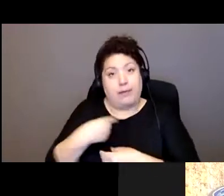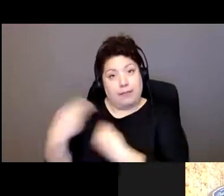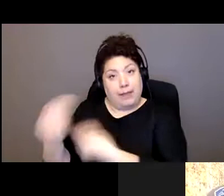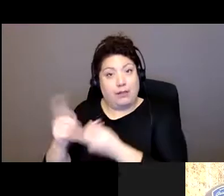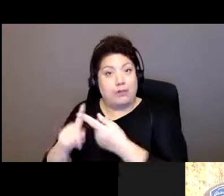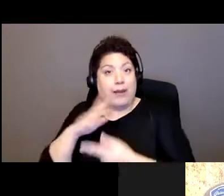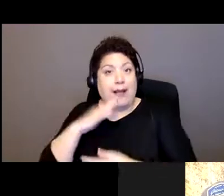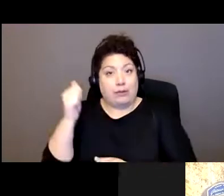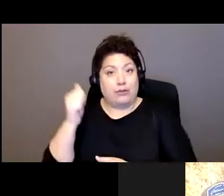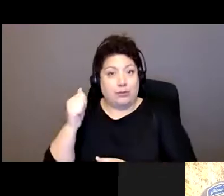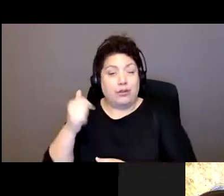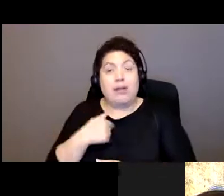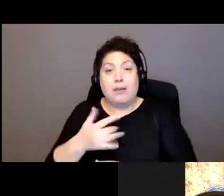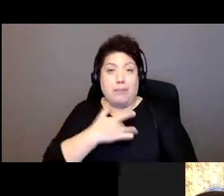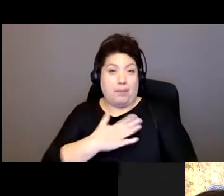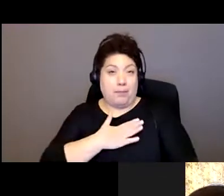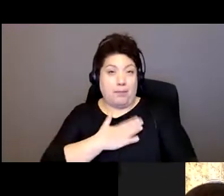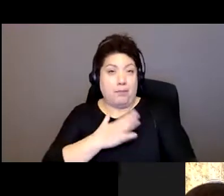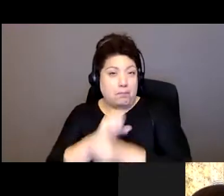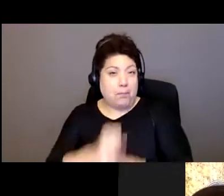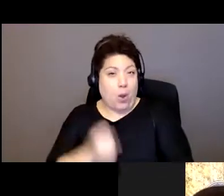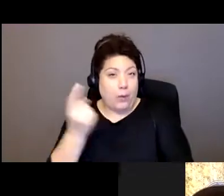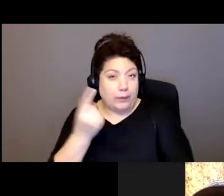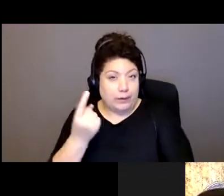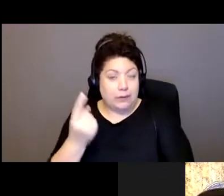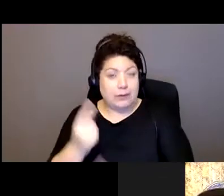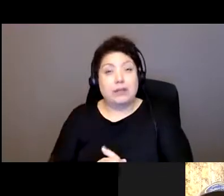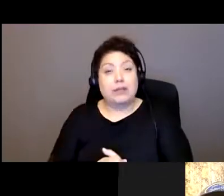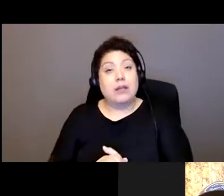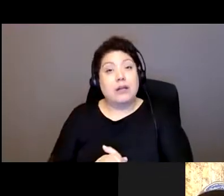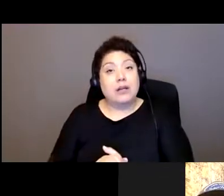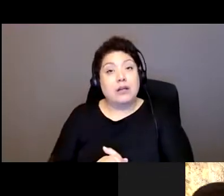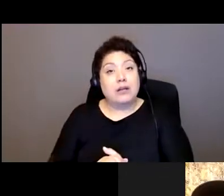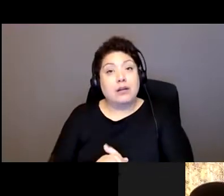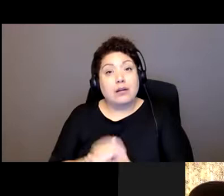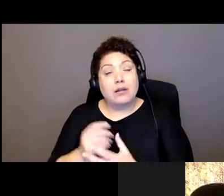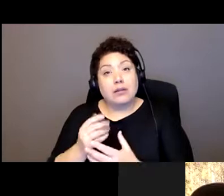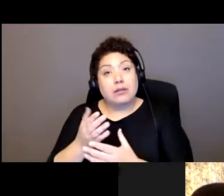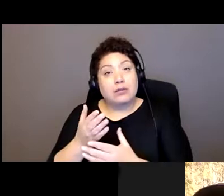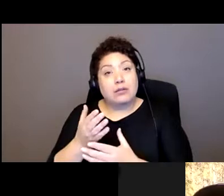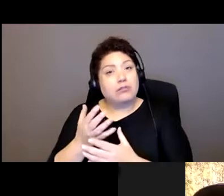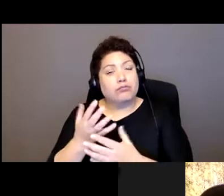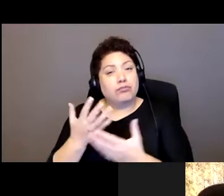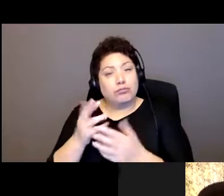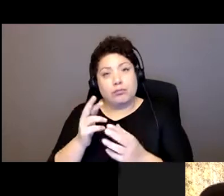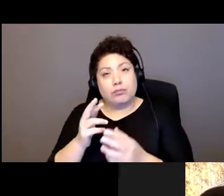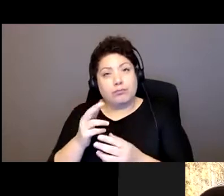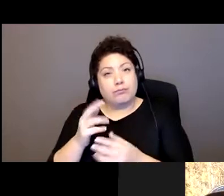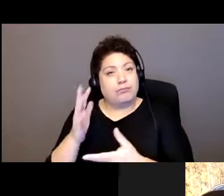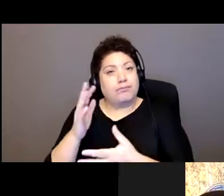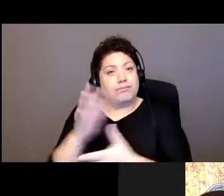elder. You know, I do anyway. But you always share with like you always do that. You always think of